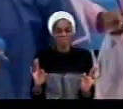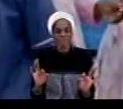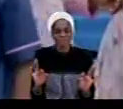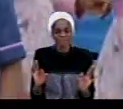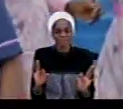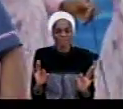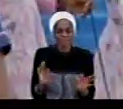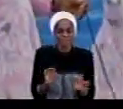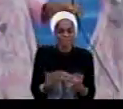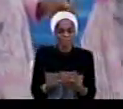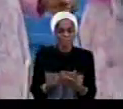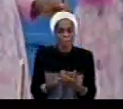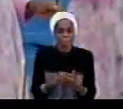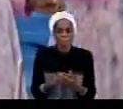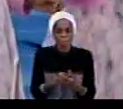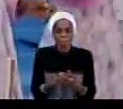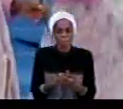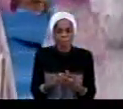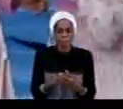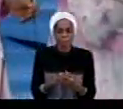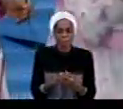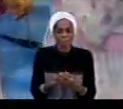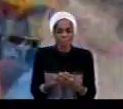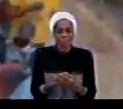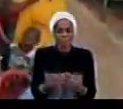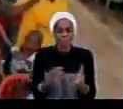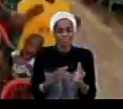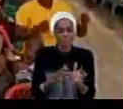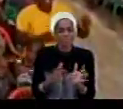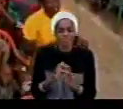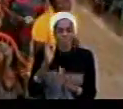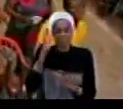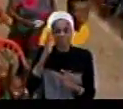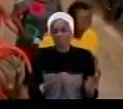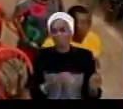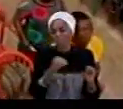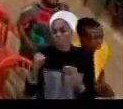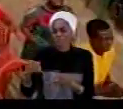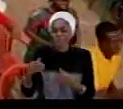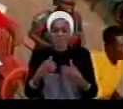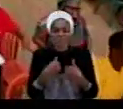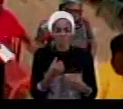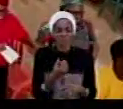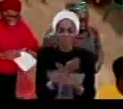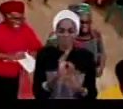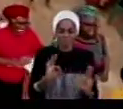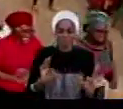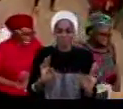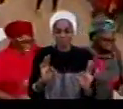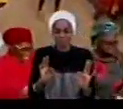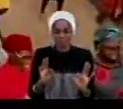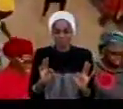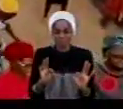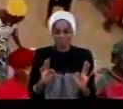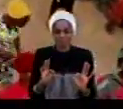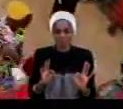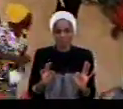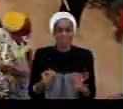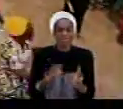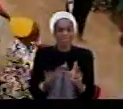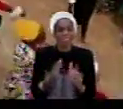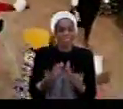Jesus has set me free. Now I can dance for joy. Jesus has made me whole. Now I can dance for